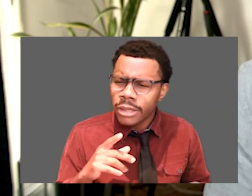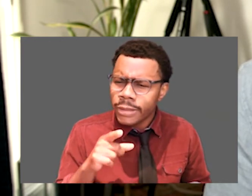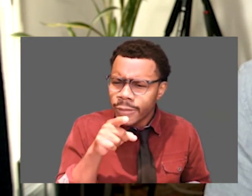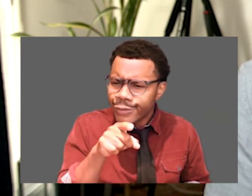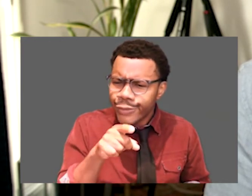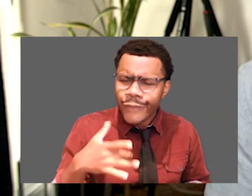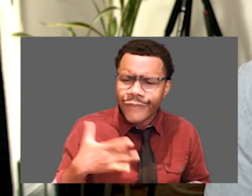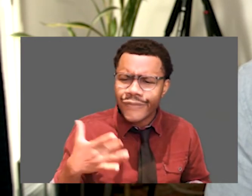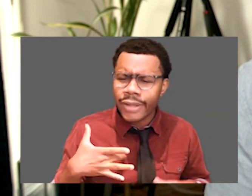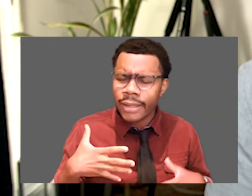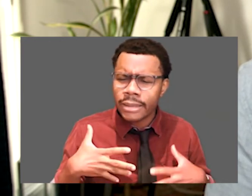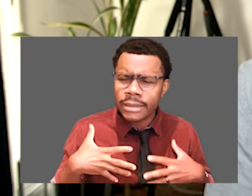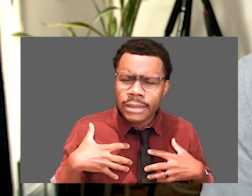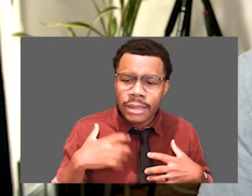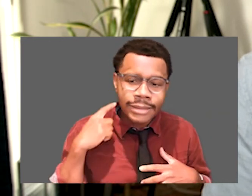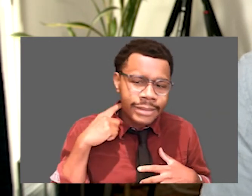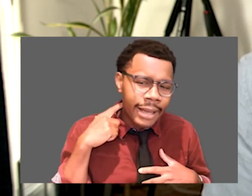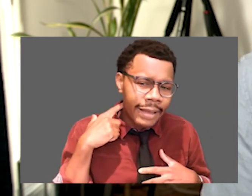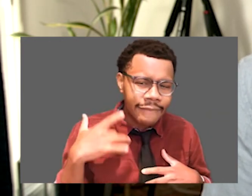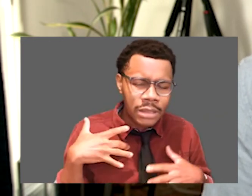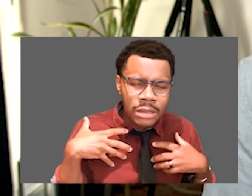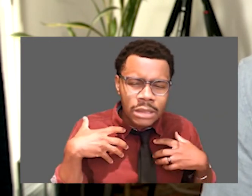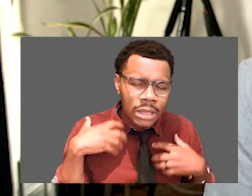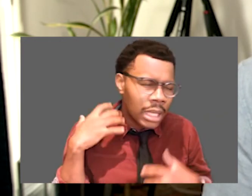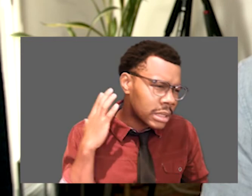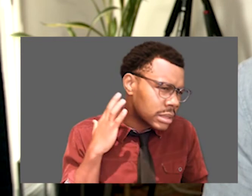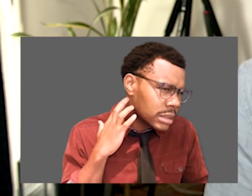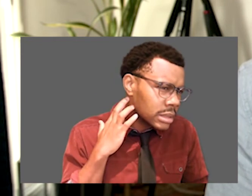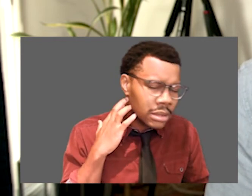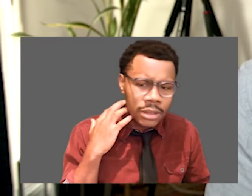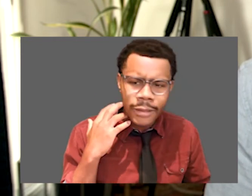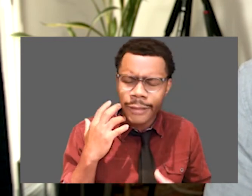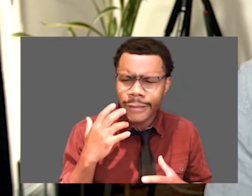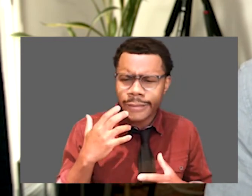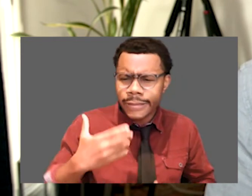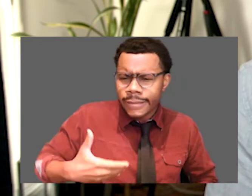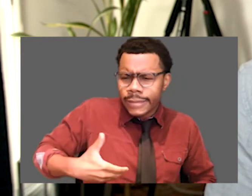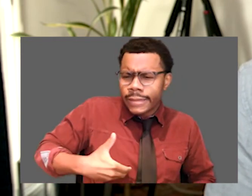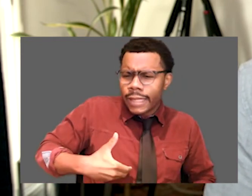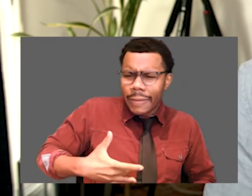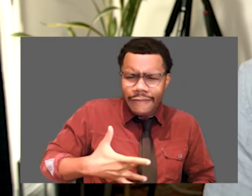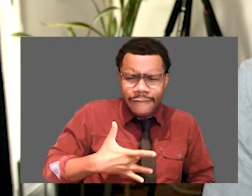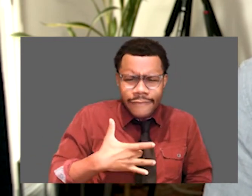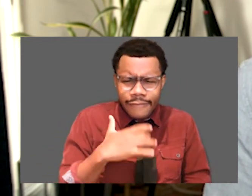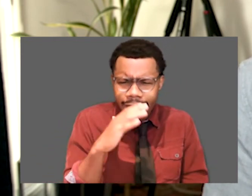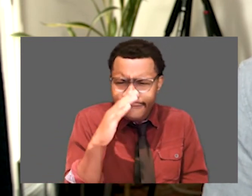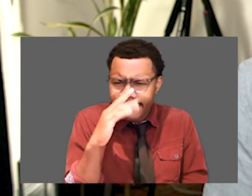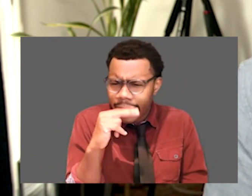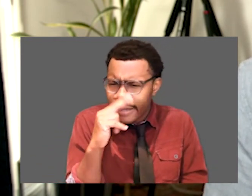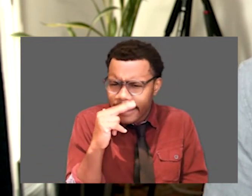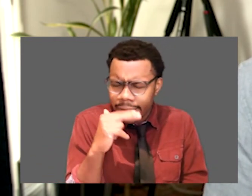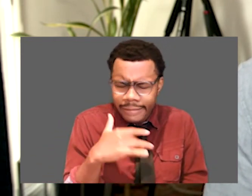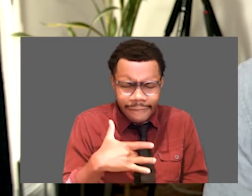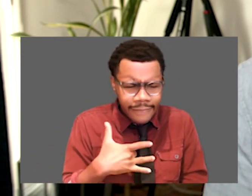neck and your stomach feels like a heap of feathers were swiftly compressed in a box. You hear the